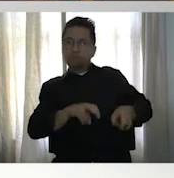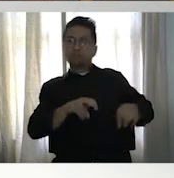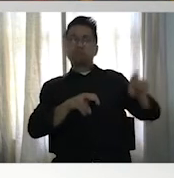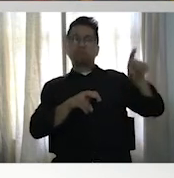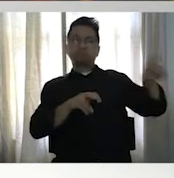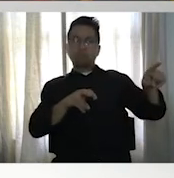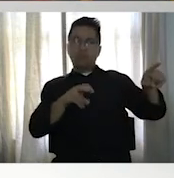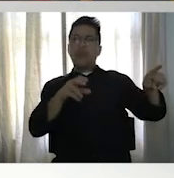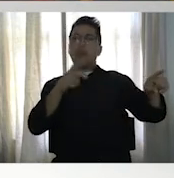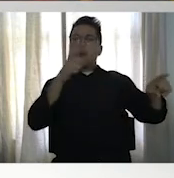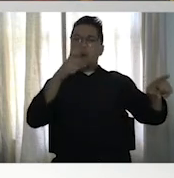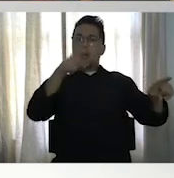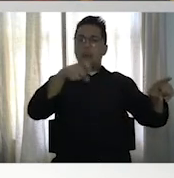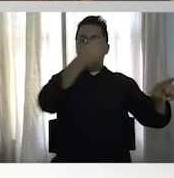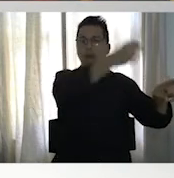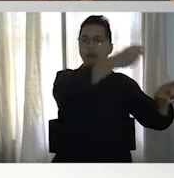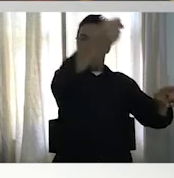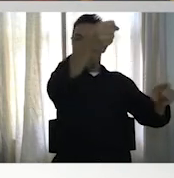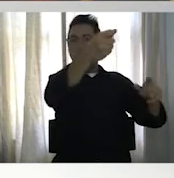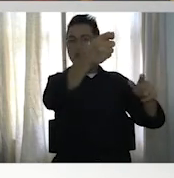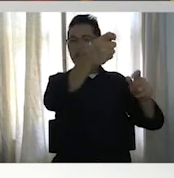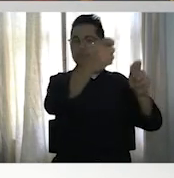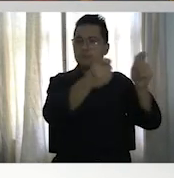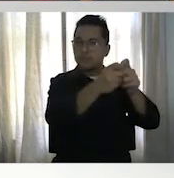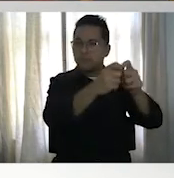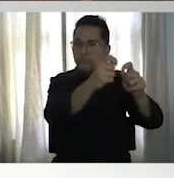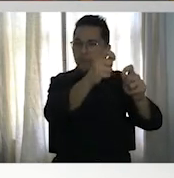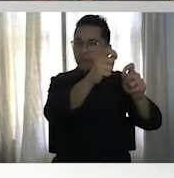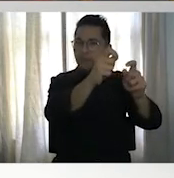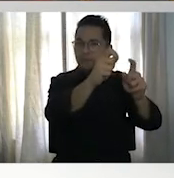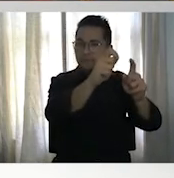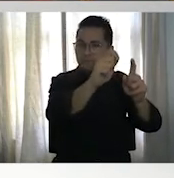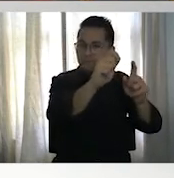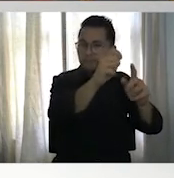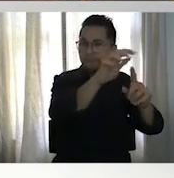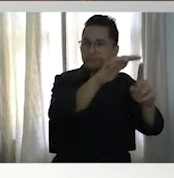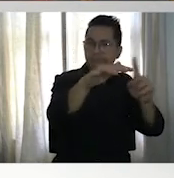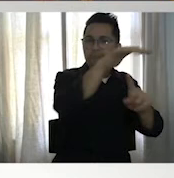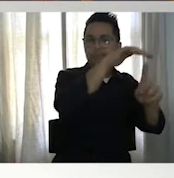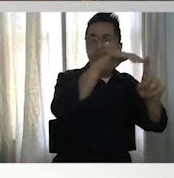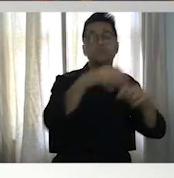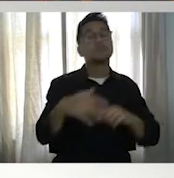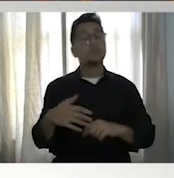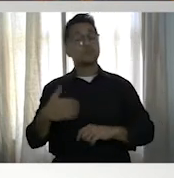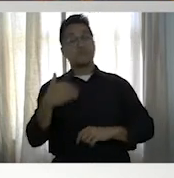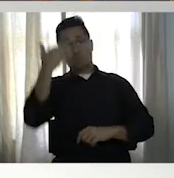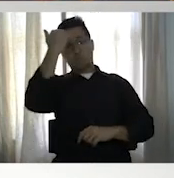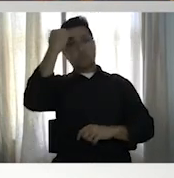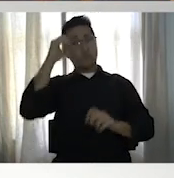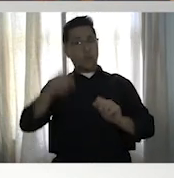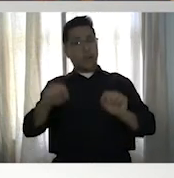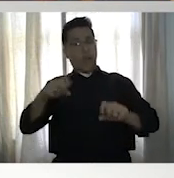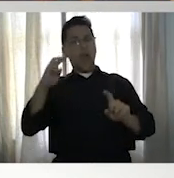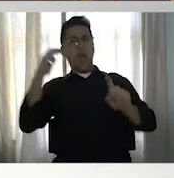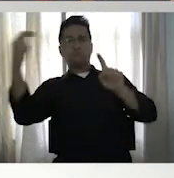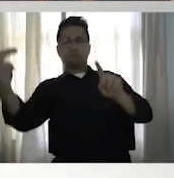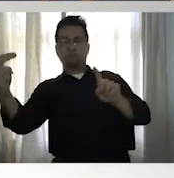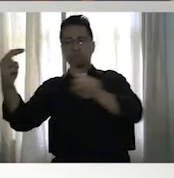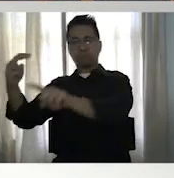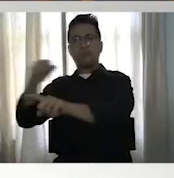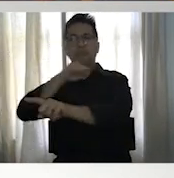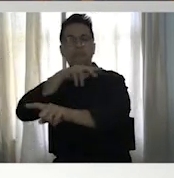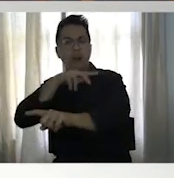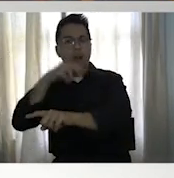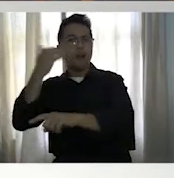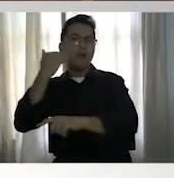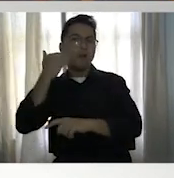to be put with. Now, we know, because we can take the perspective of the characters, that the frog knows what's